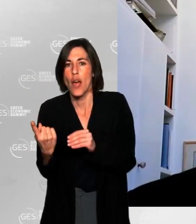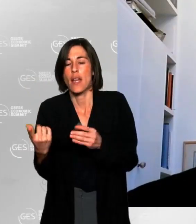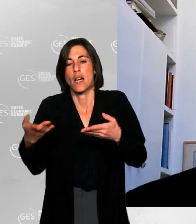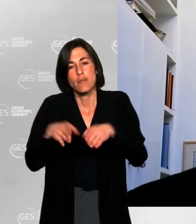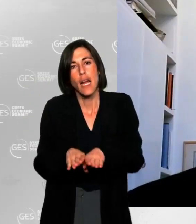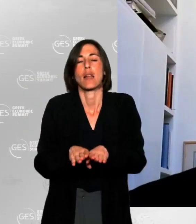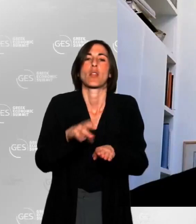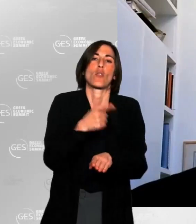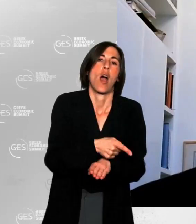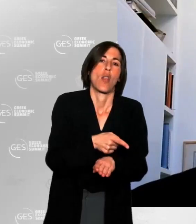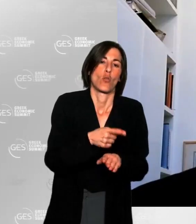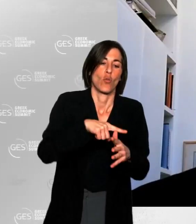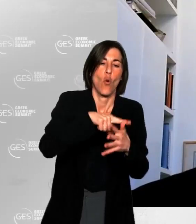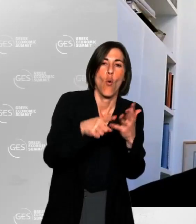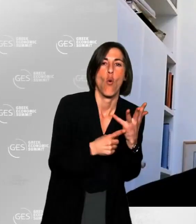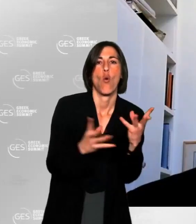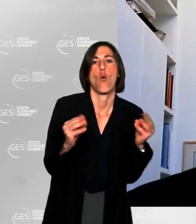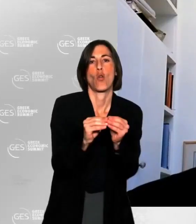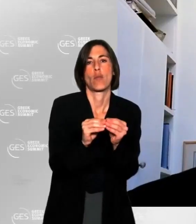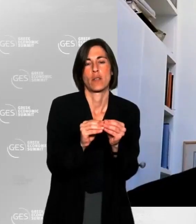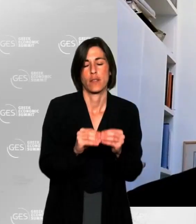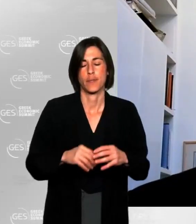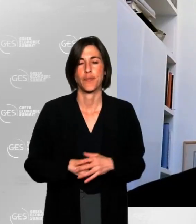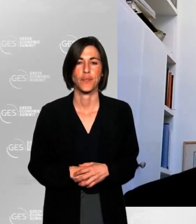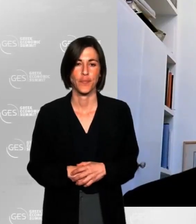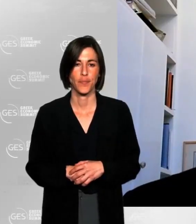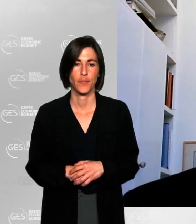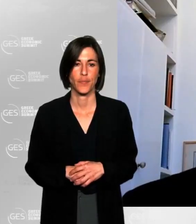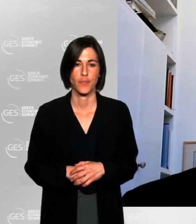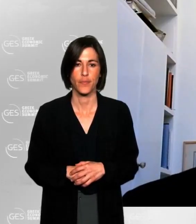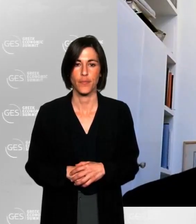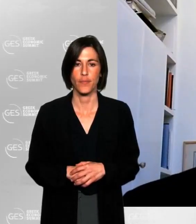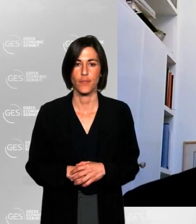Okay, thank you. So moving to another question is,